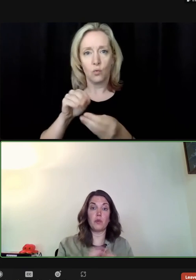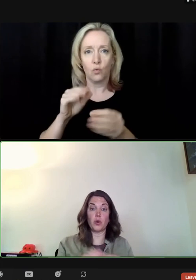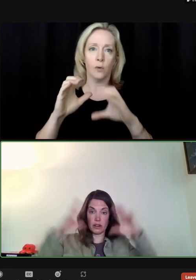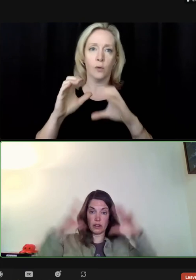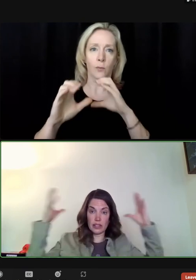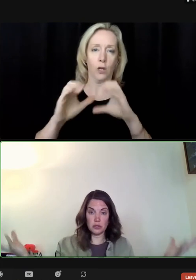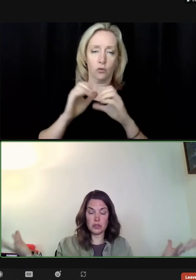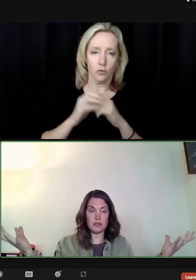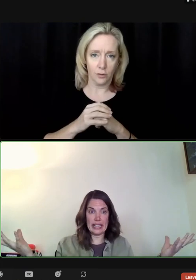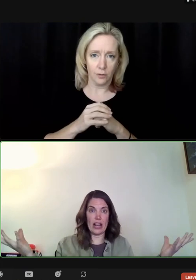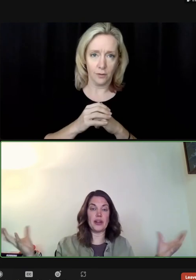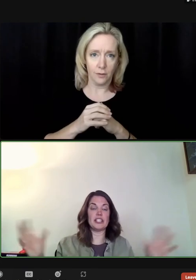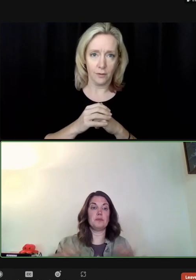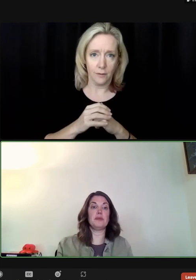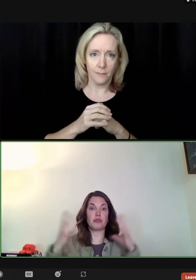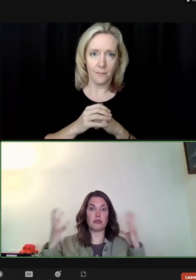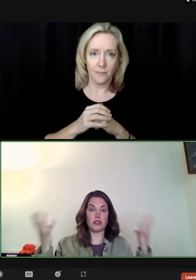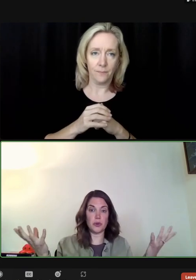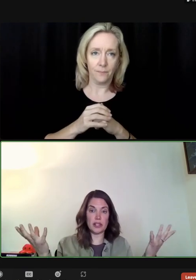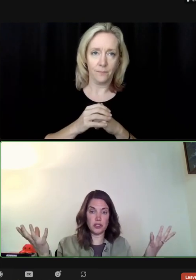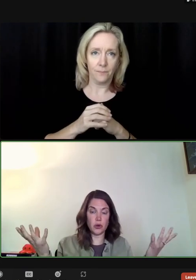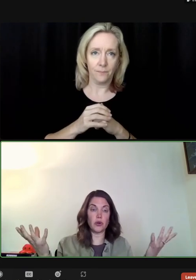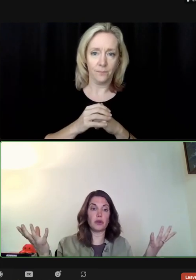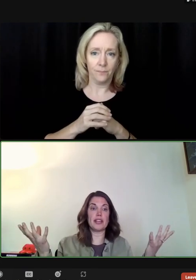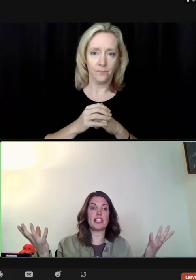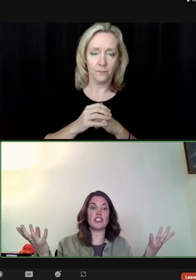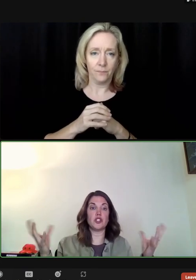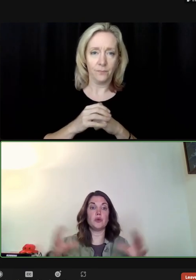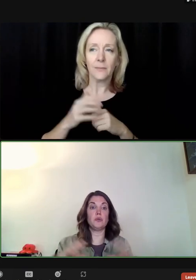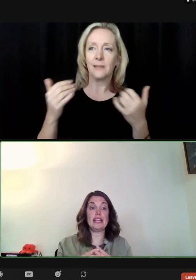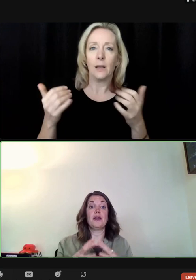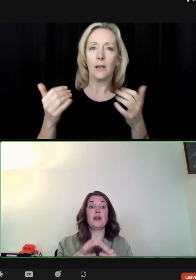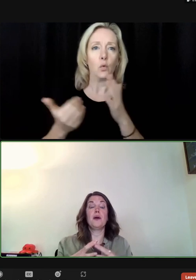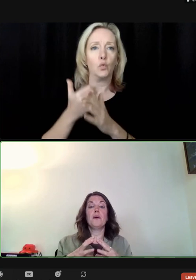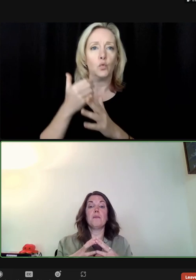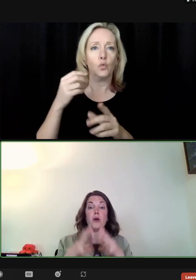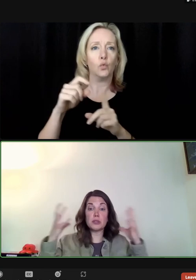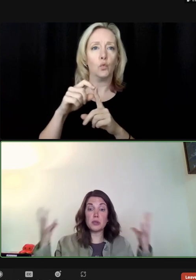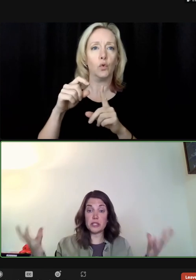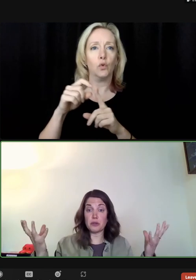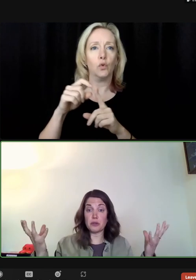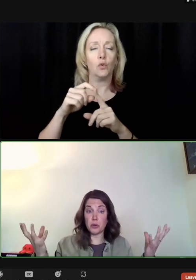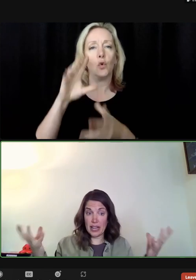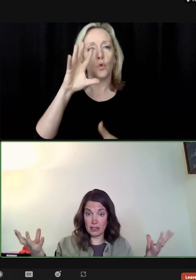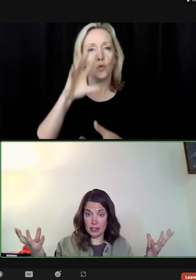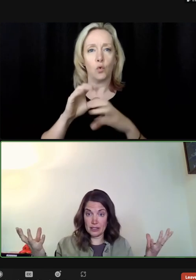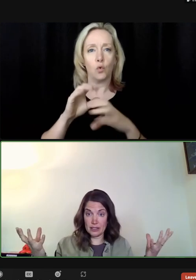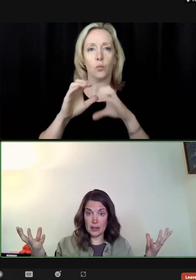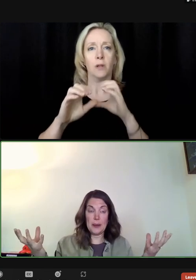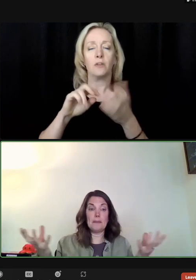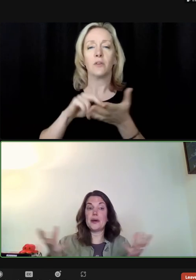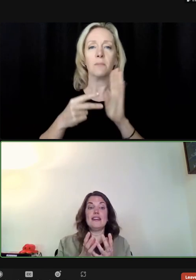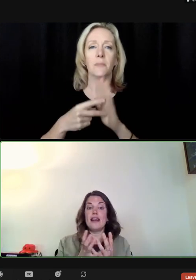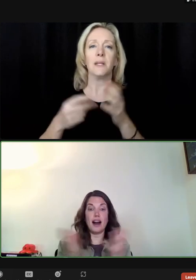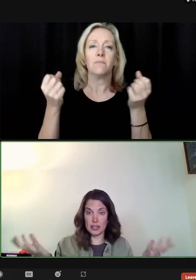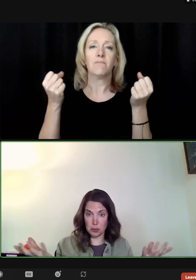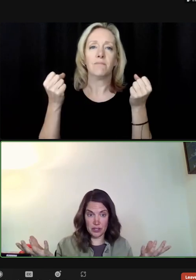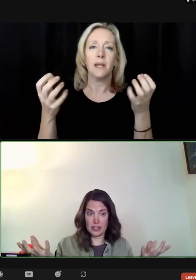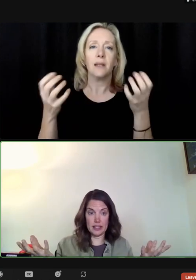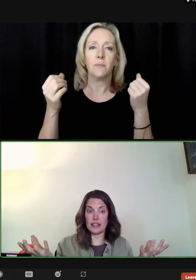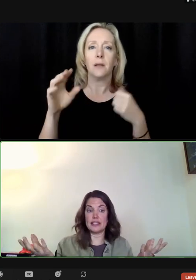or more exclusively now, it's being referred to as total communication to mean multiple different modalities,